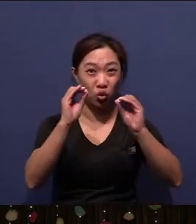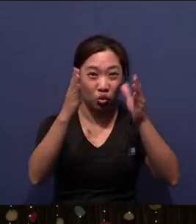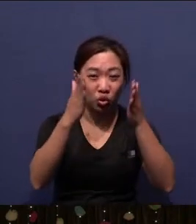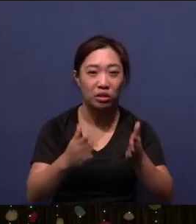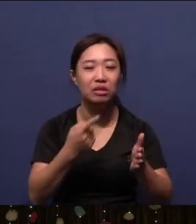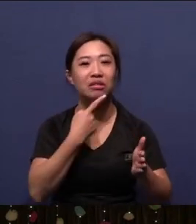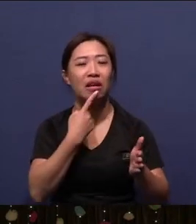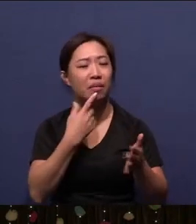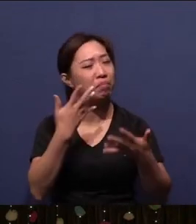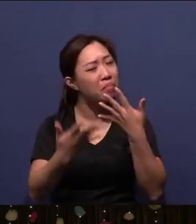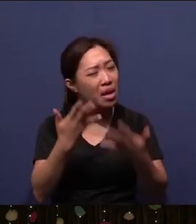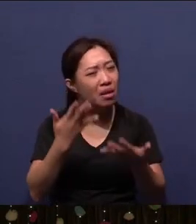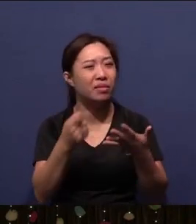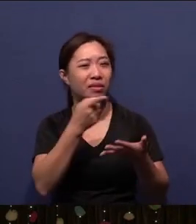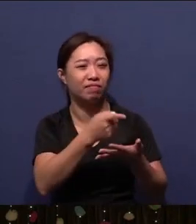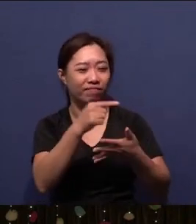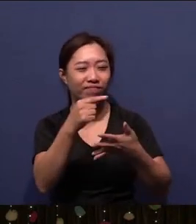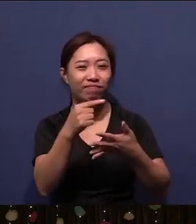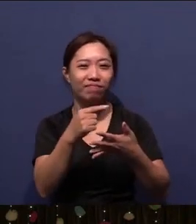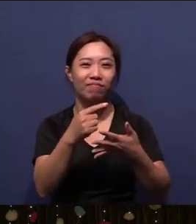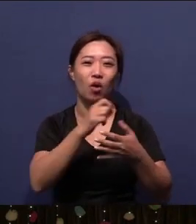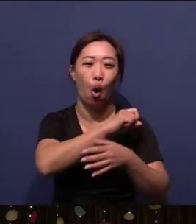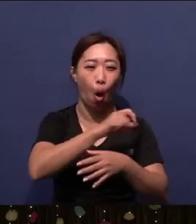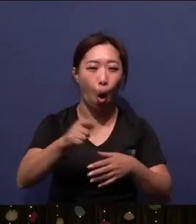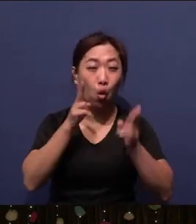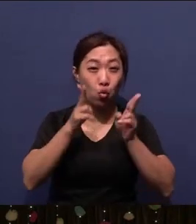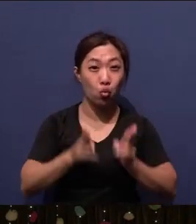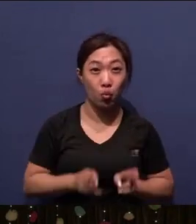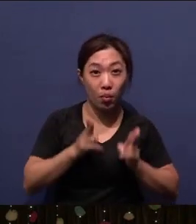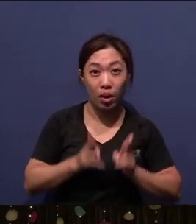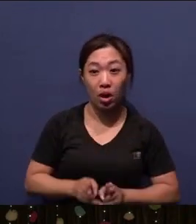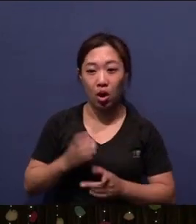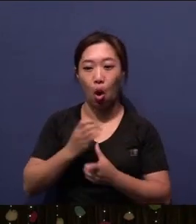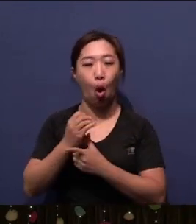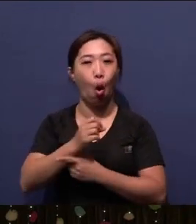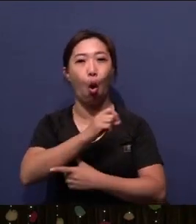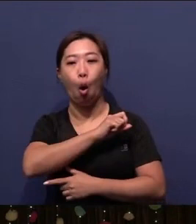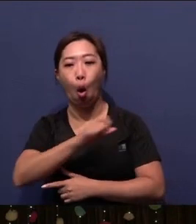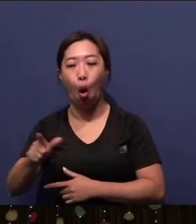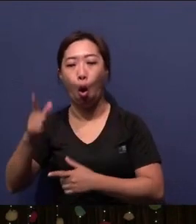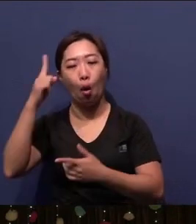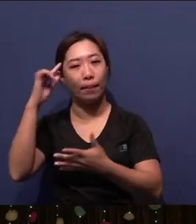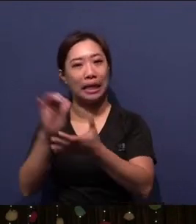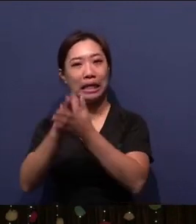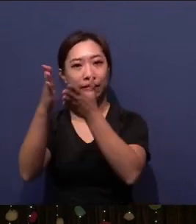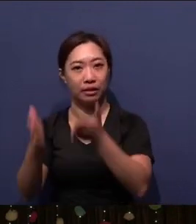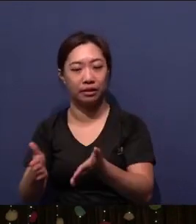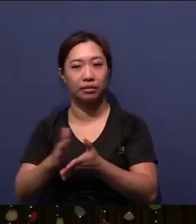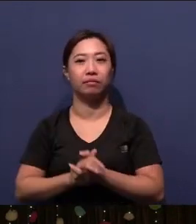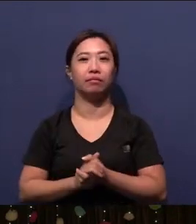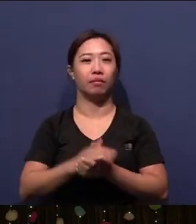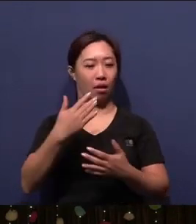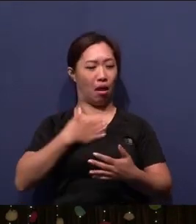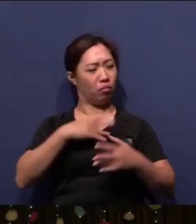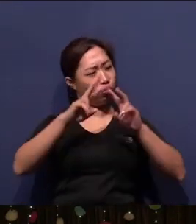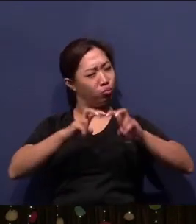view that it's either refer to all humanity or all believers. And in my